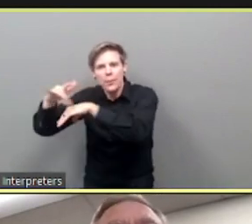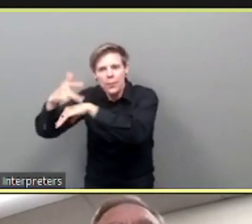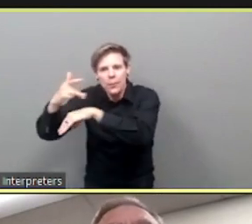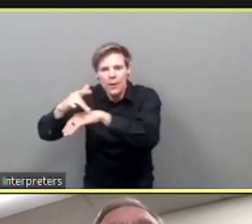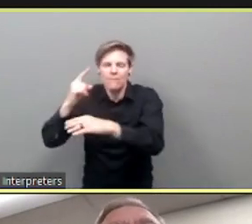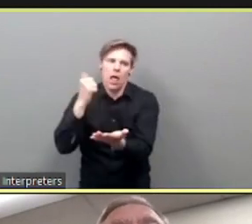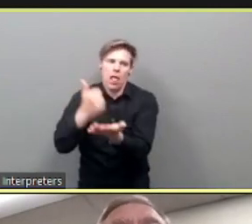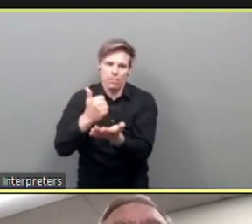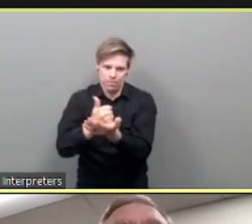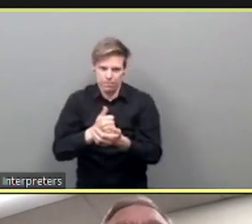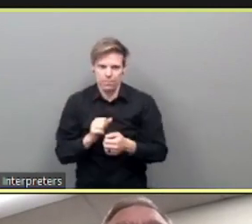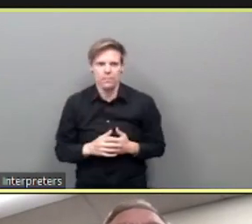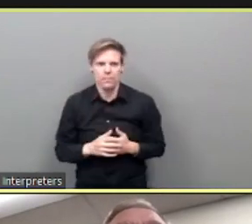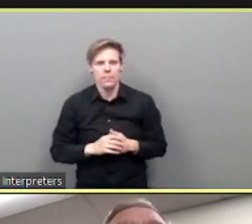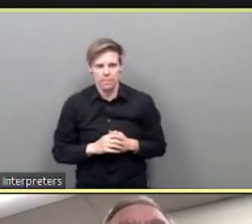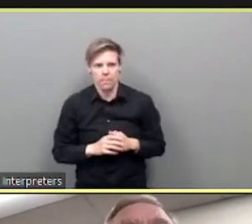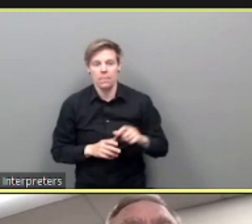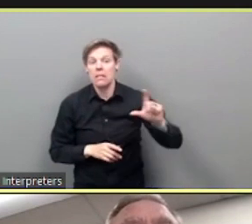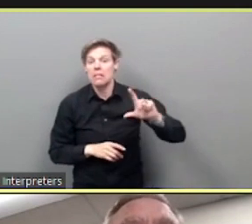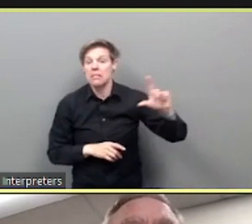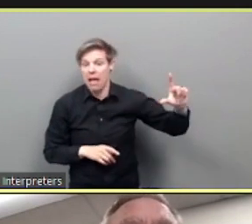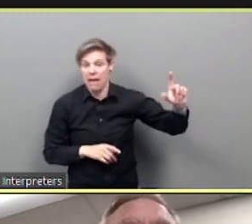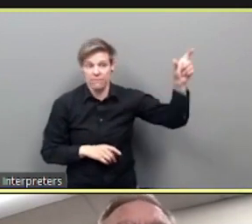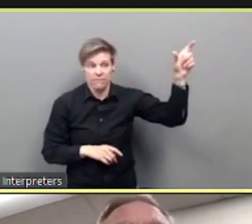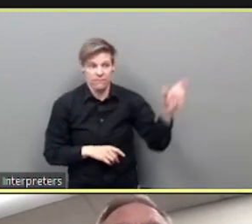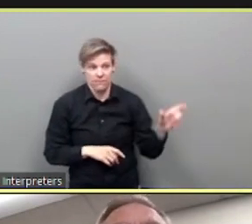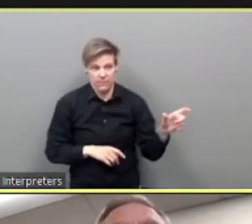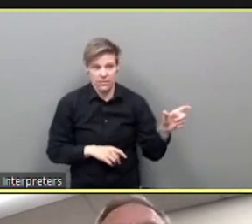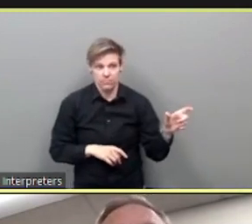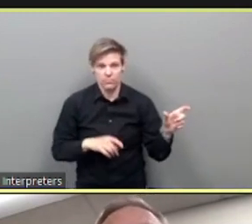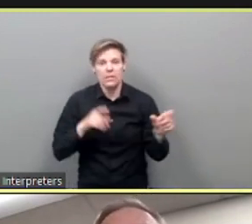treatments for people with moderately ill,